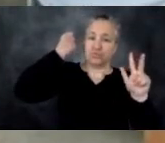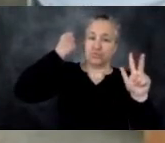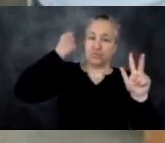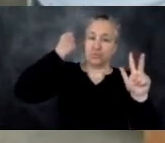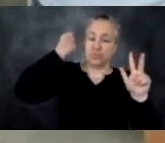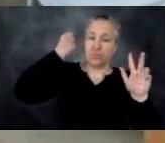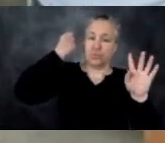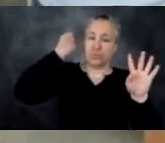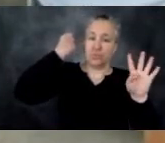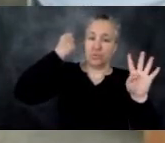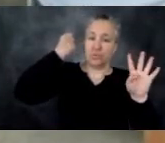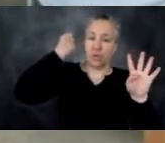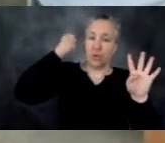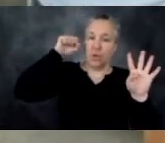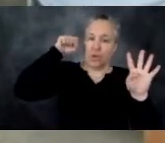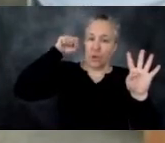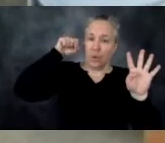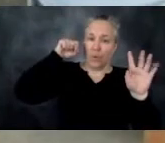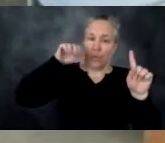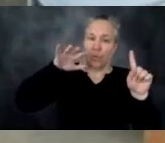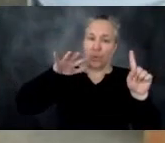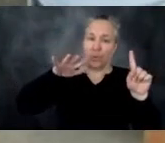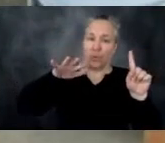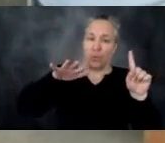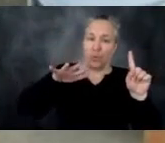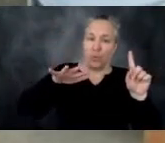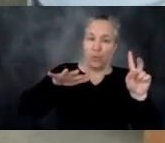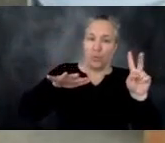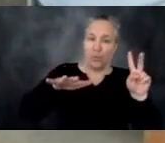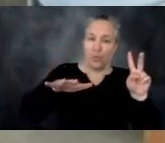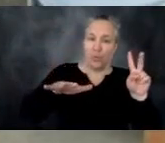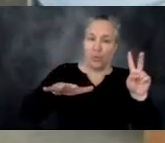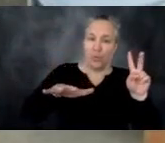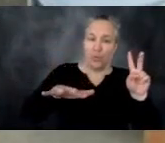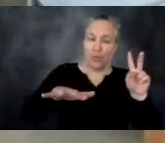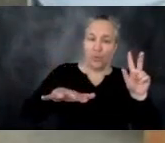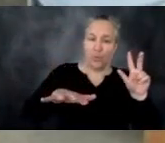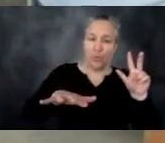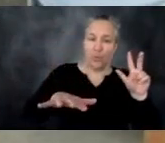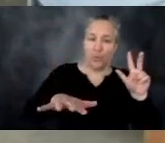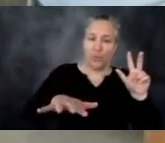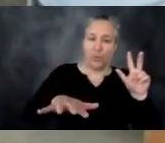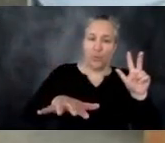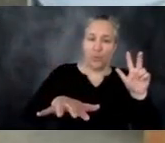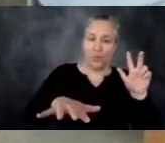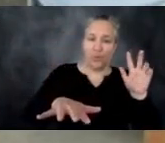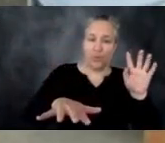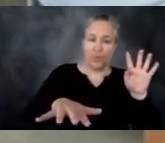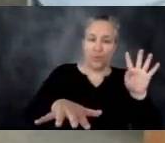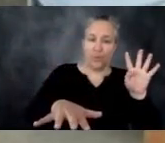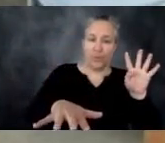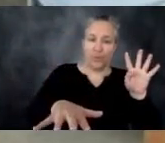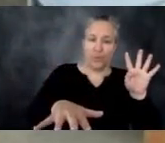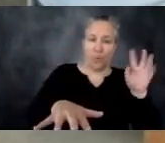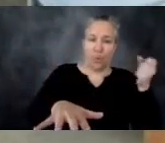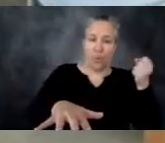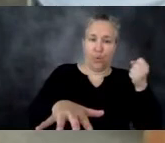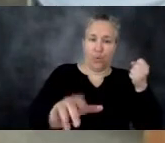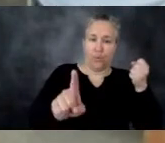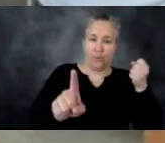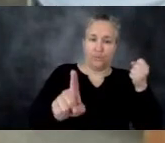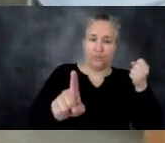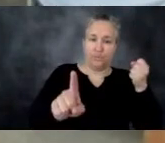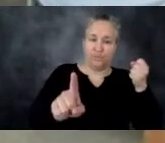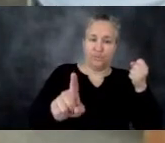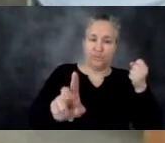three, four. Exhale. One, two, three, four, hold.